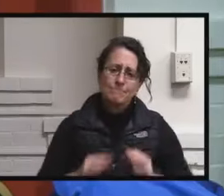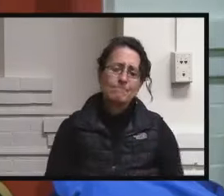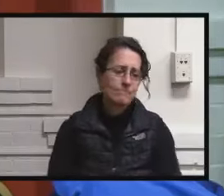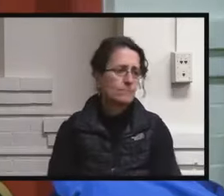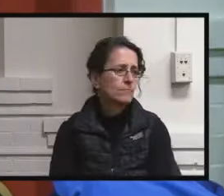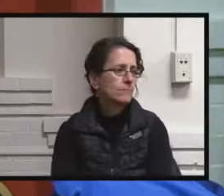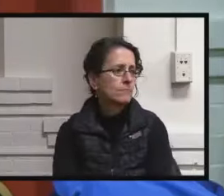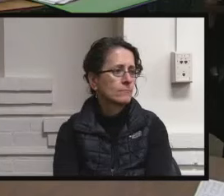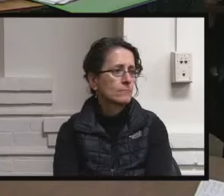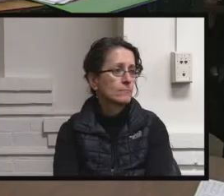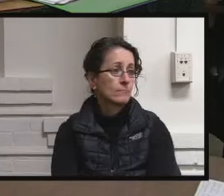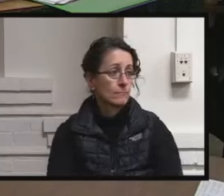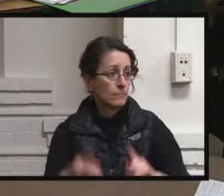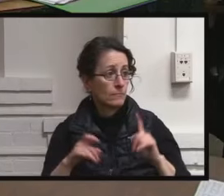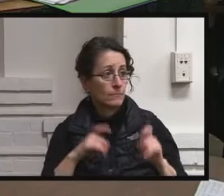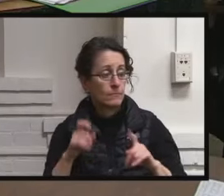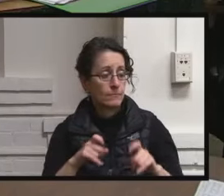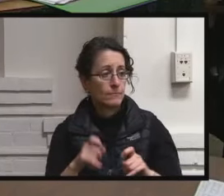Right. Any other questions for Luke?